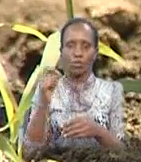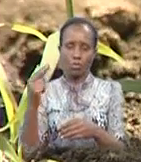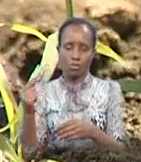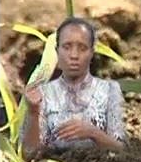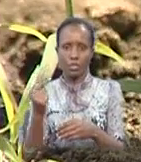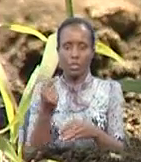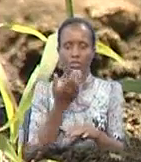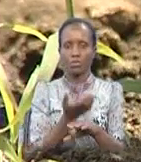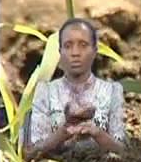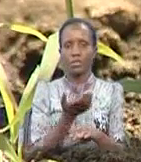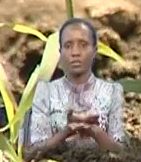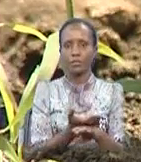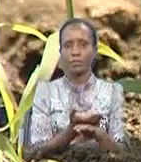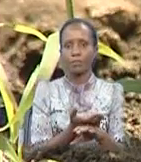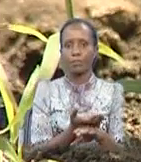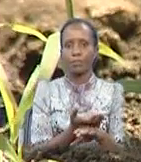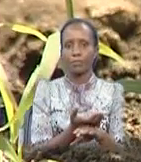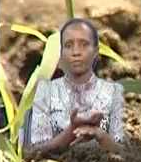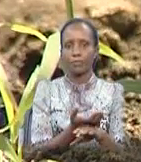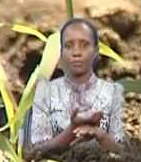plant is wetted.